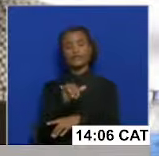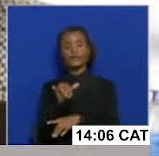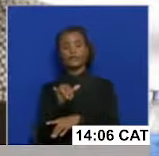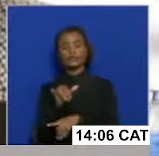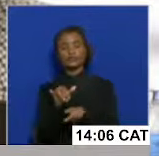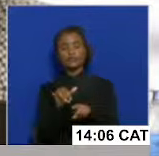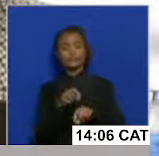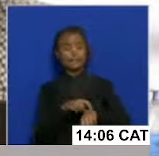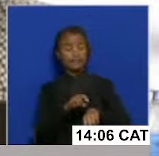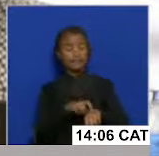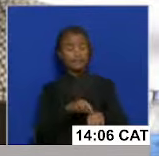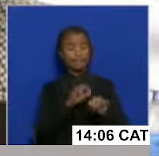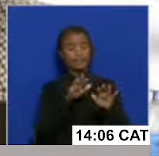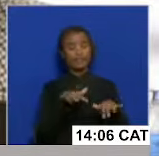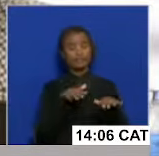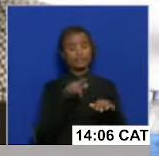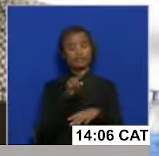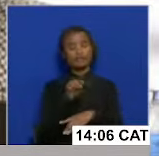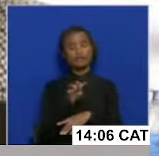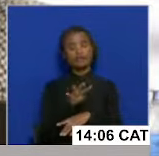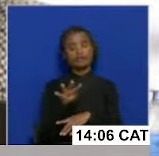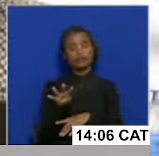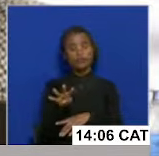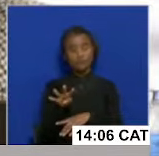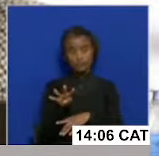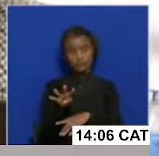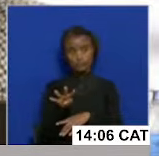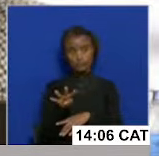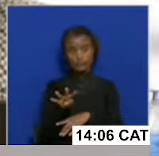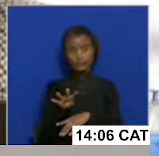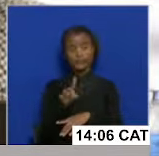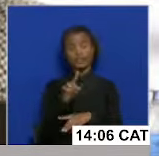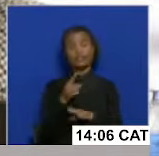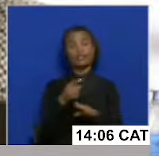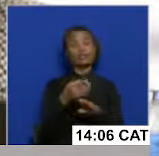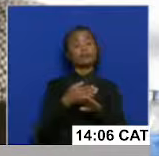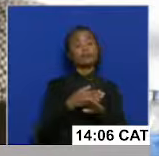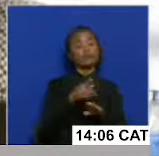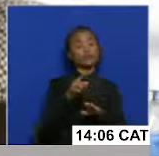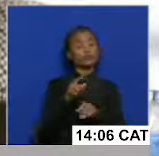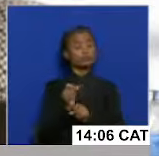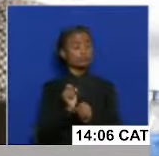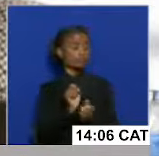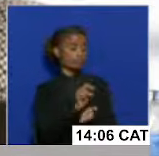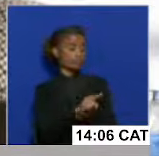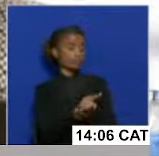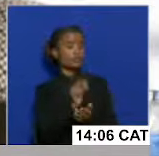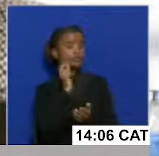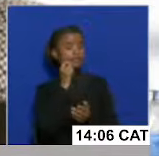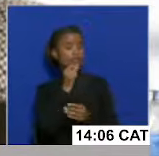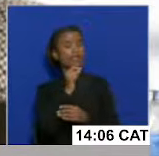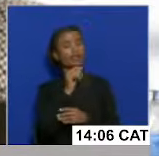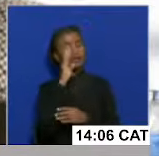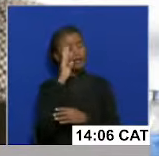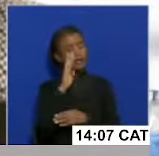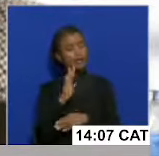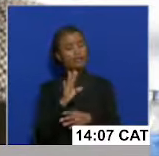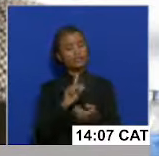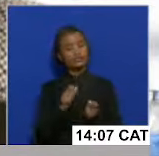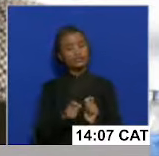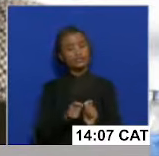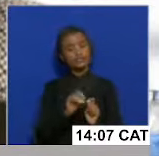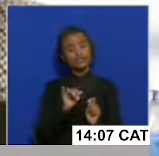part? So just for context, the message before you say, hi, can't you say informer instead of JMPD? And she then says to you, in